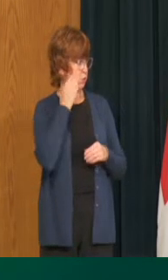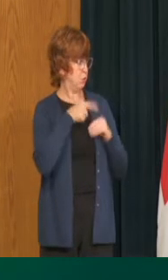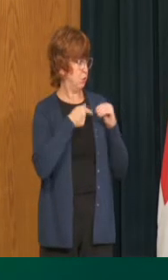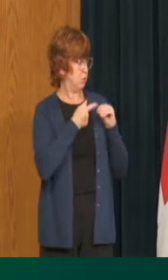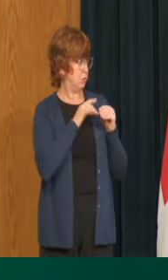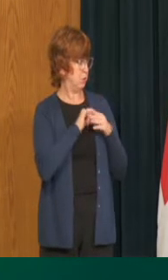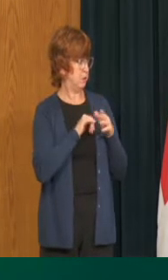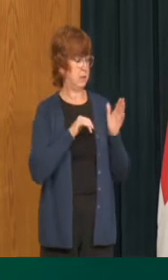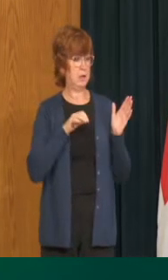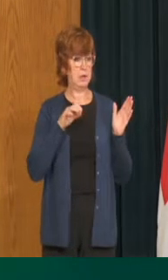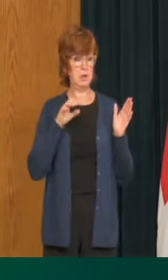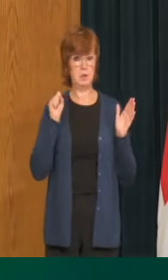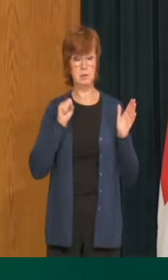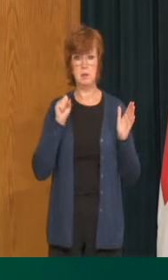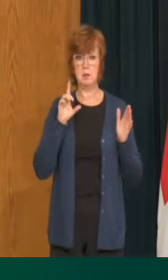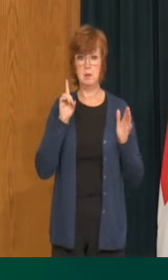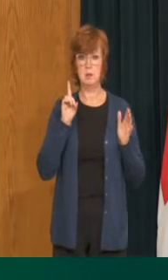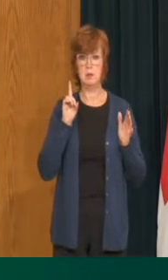So yeah, no,